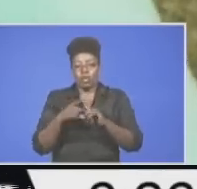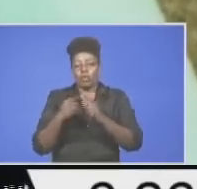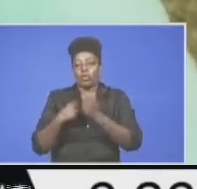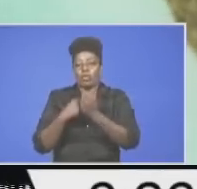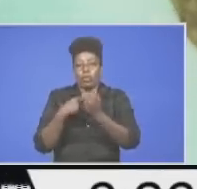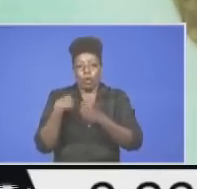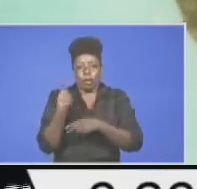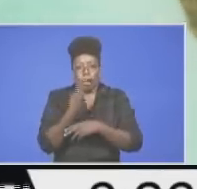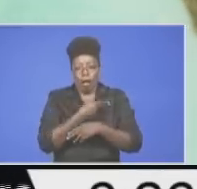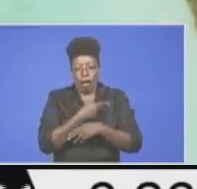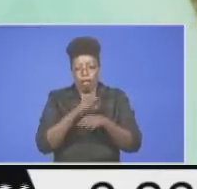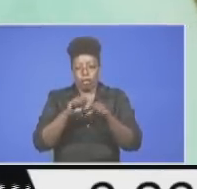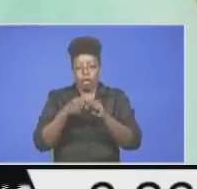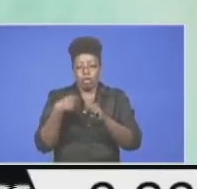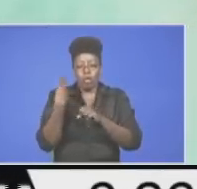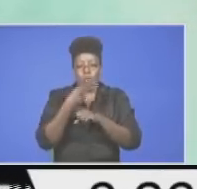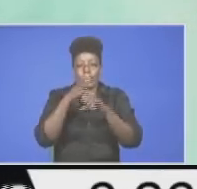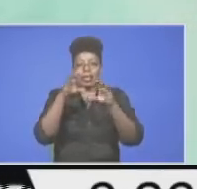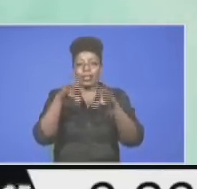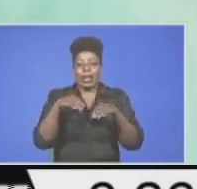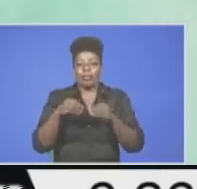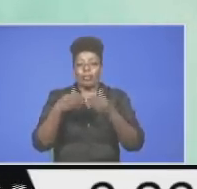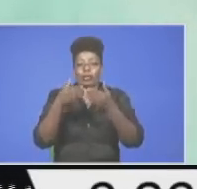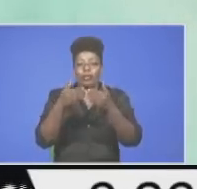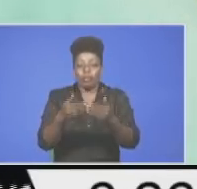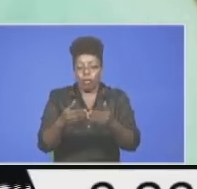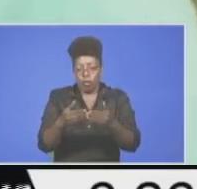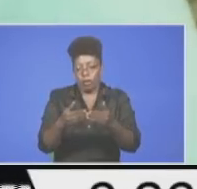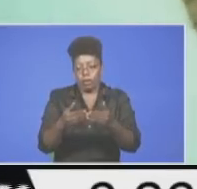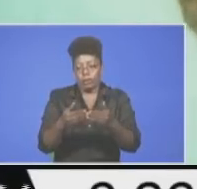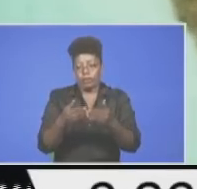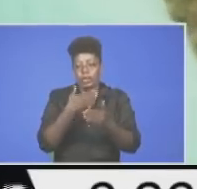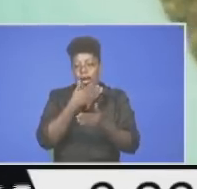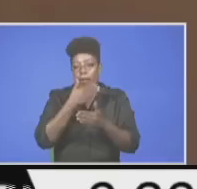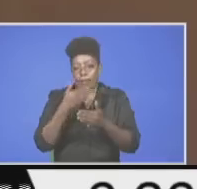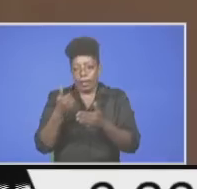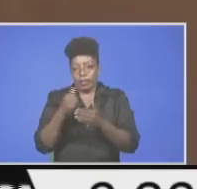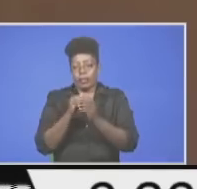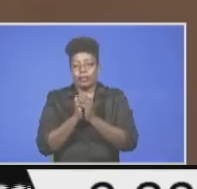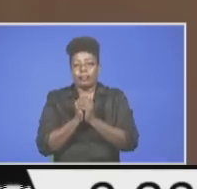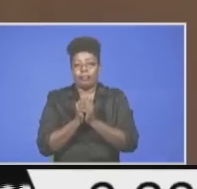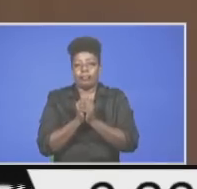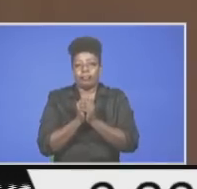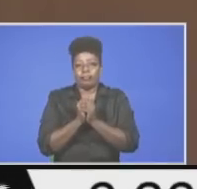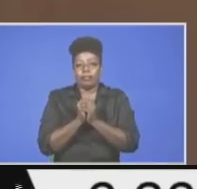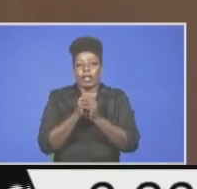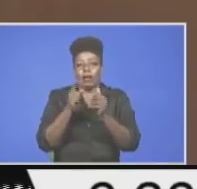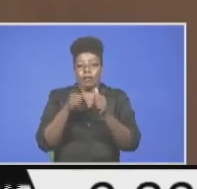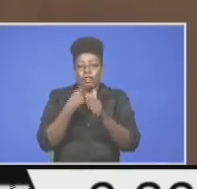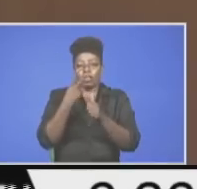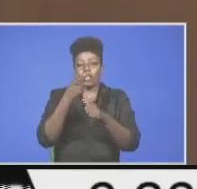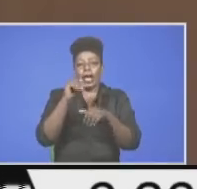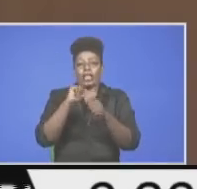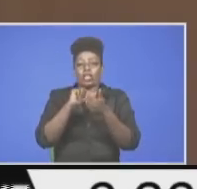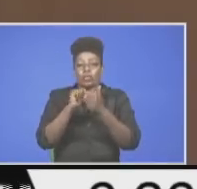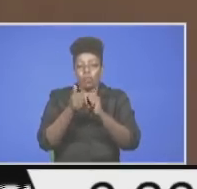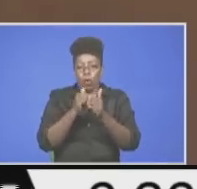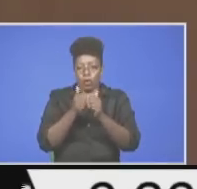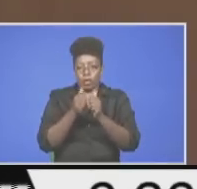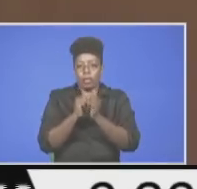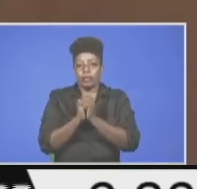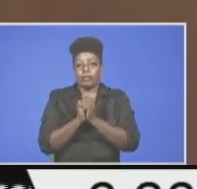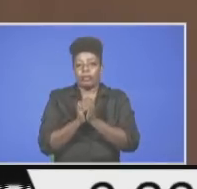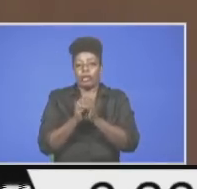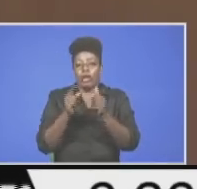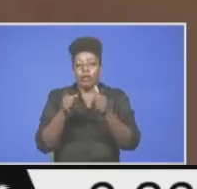us so that we can put forward our best foot. That is your first look at sports. Don't go